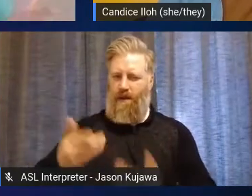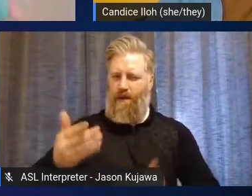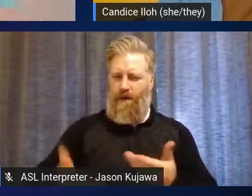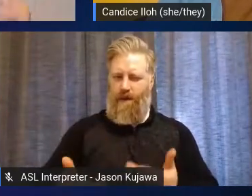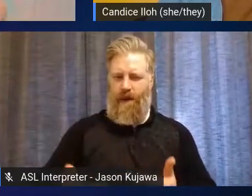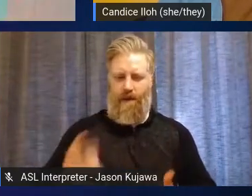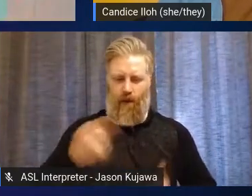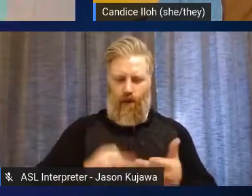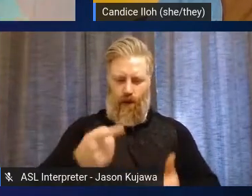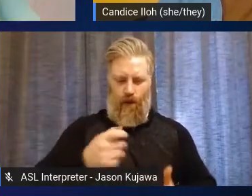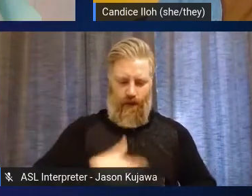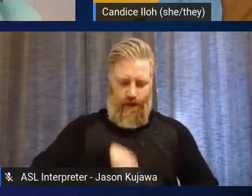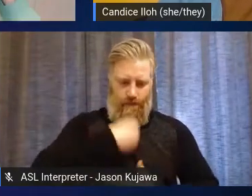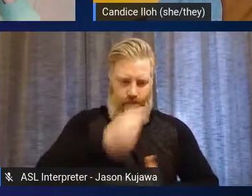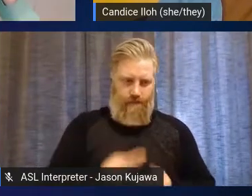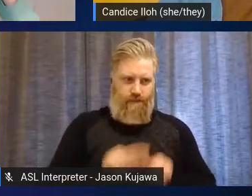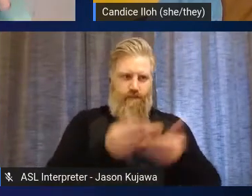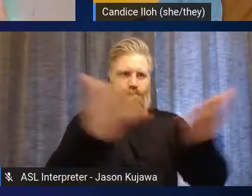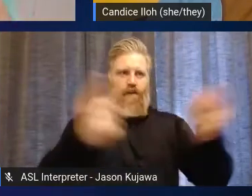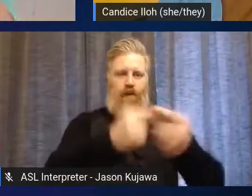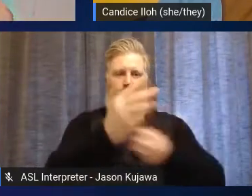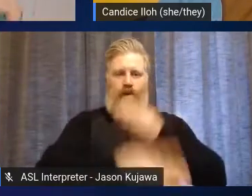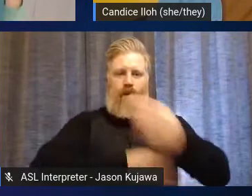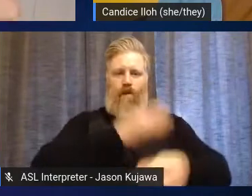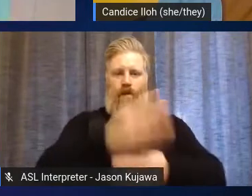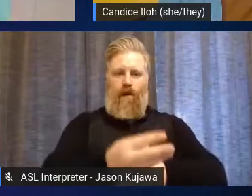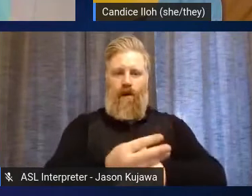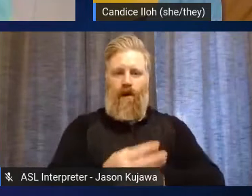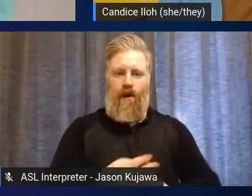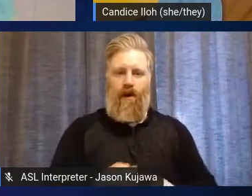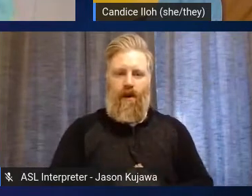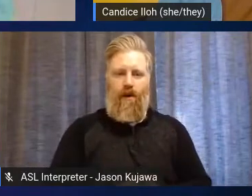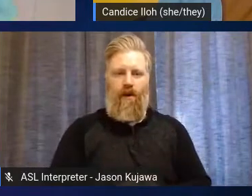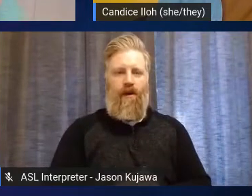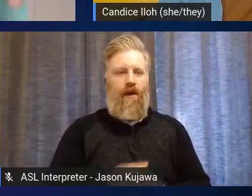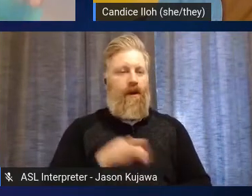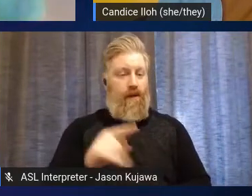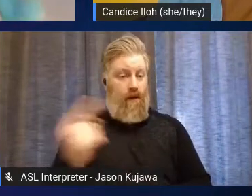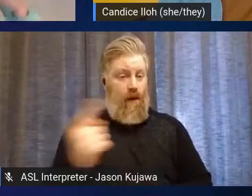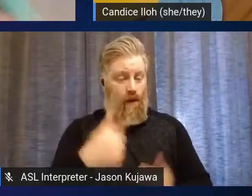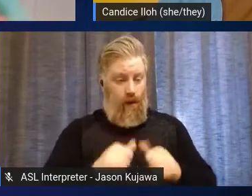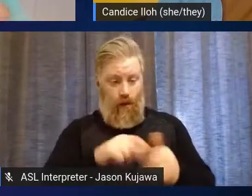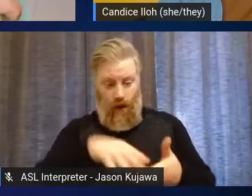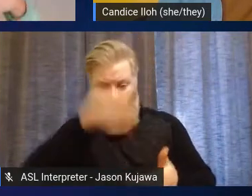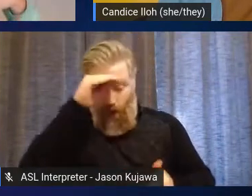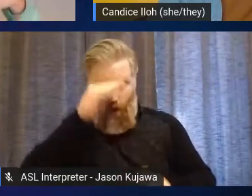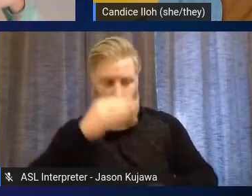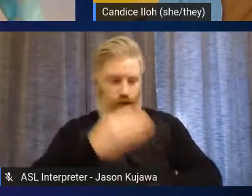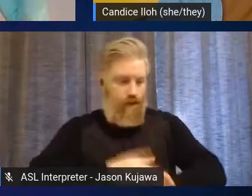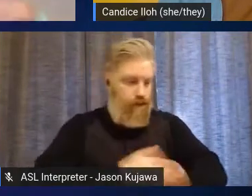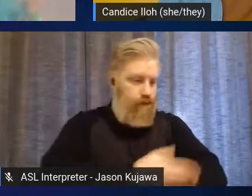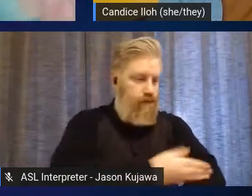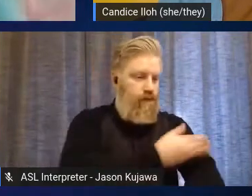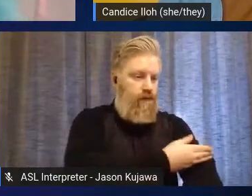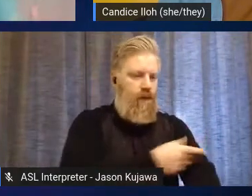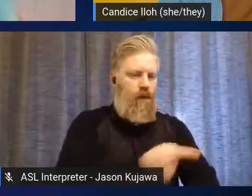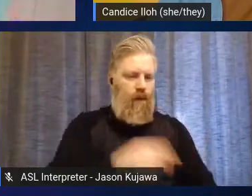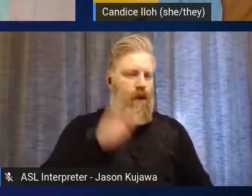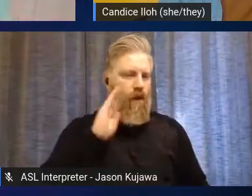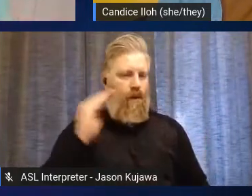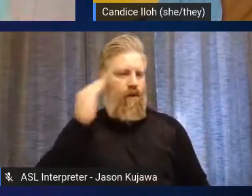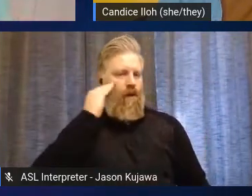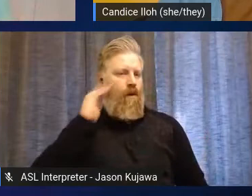into the world. And you will know that if you're always kind of on this path of learning and improving and developing new